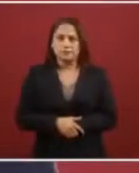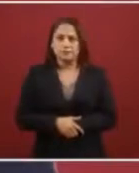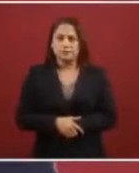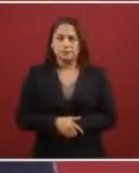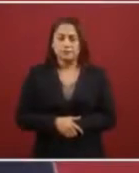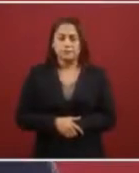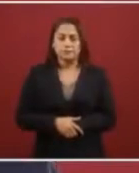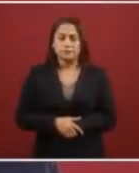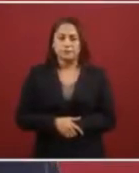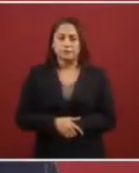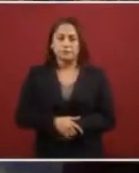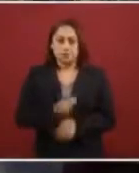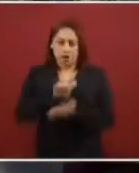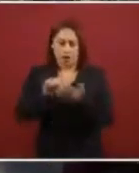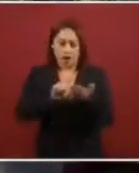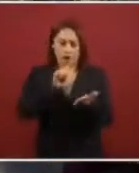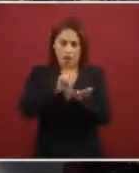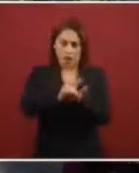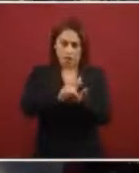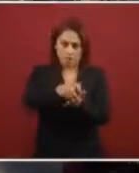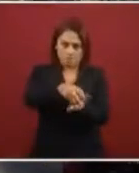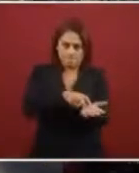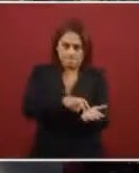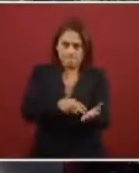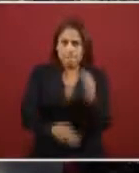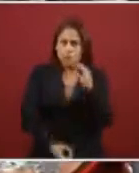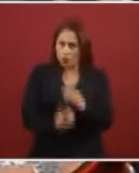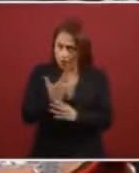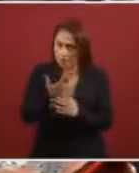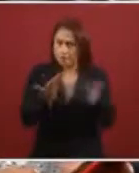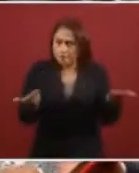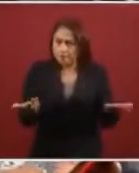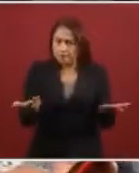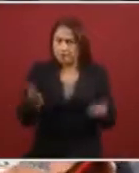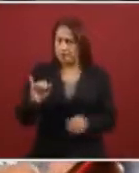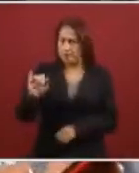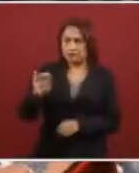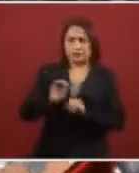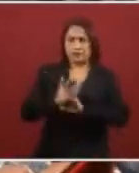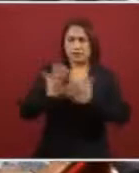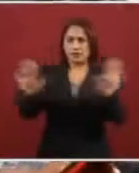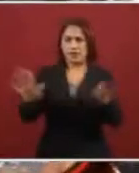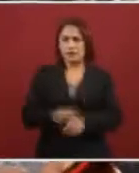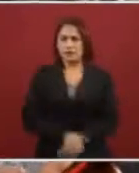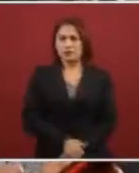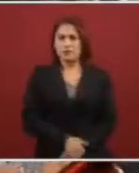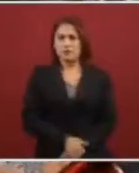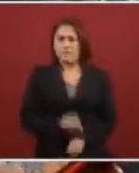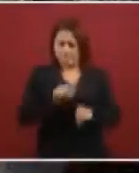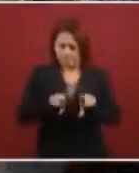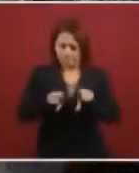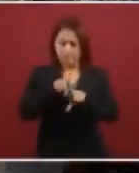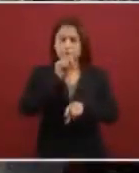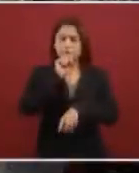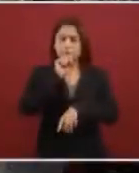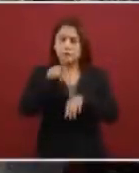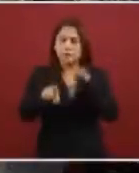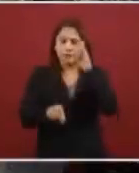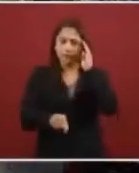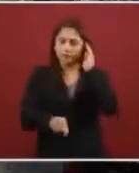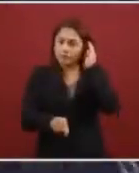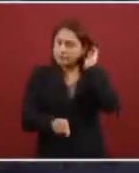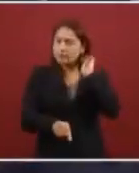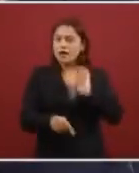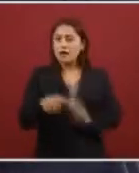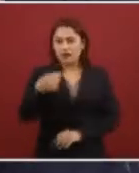La nueva reforma. So the new reform. Claro, también. Of course. También. Estoy